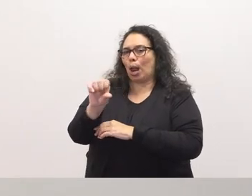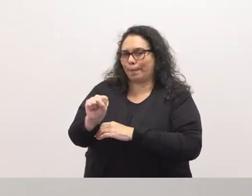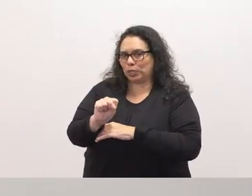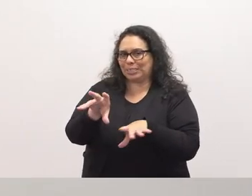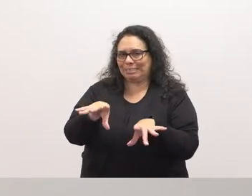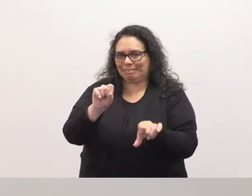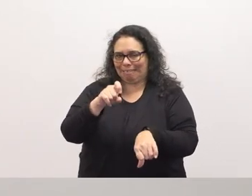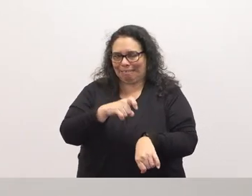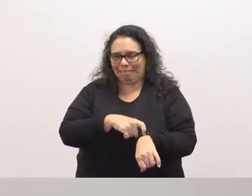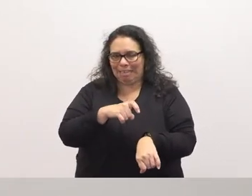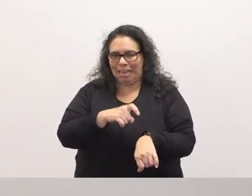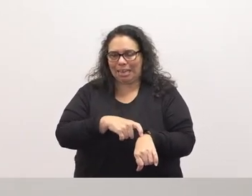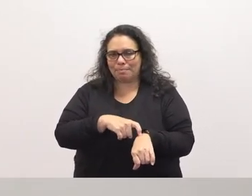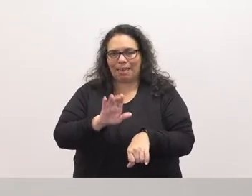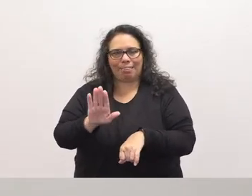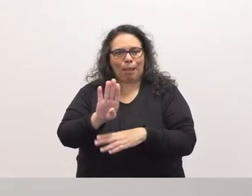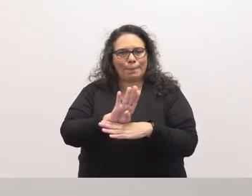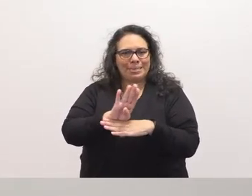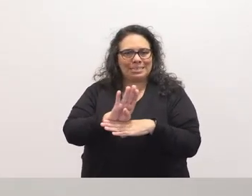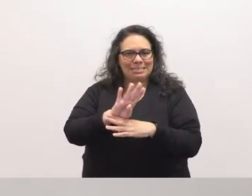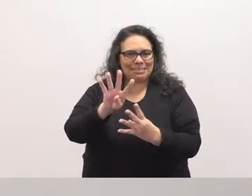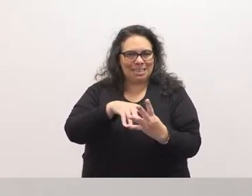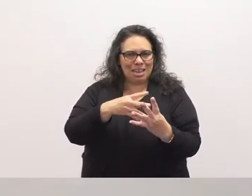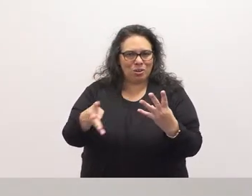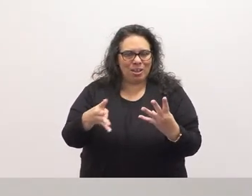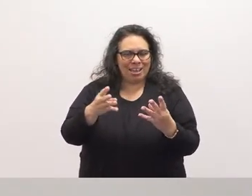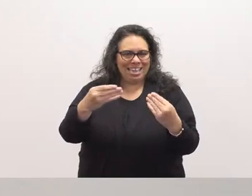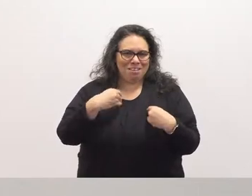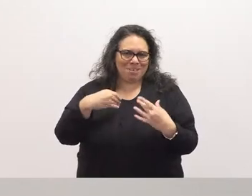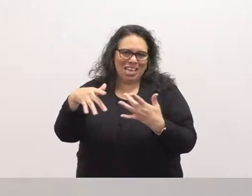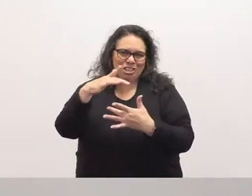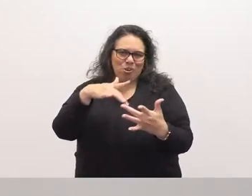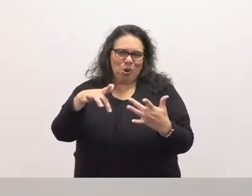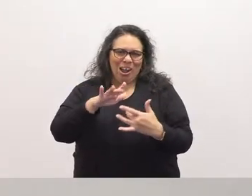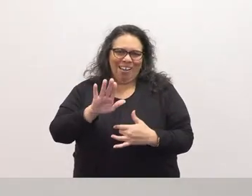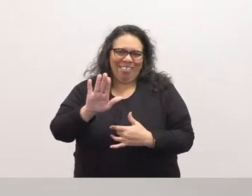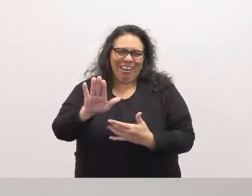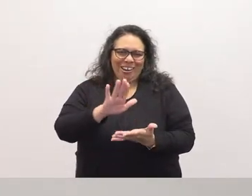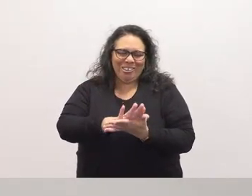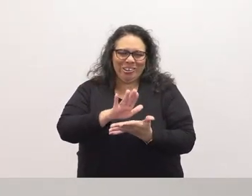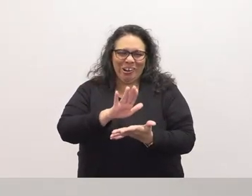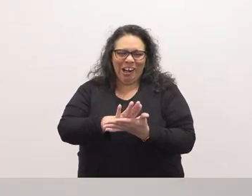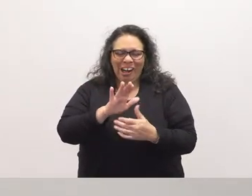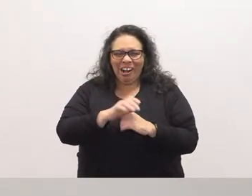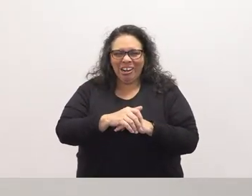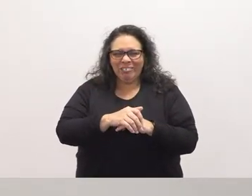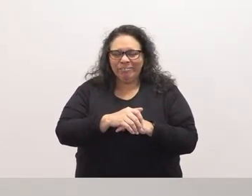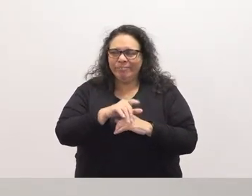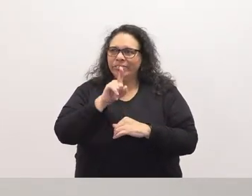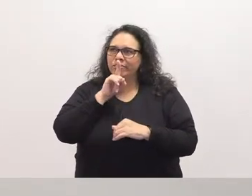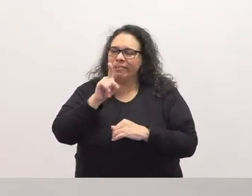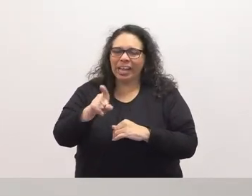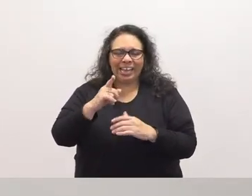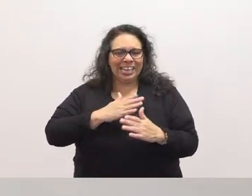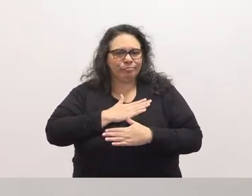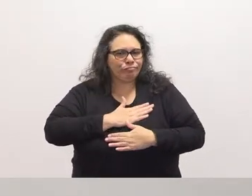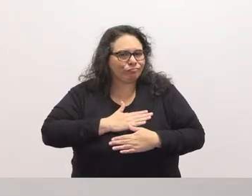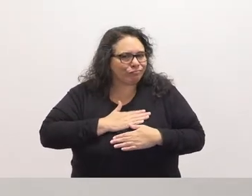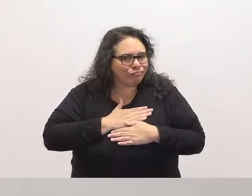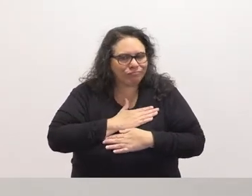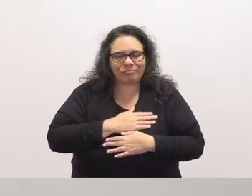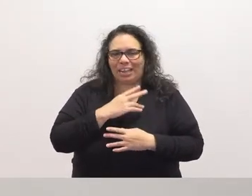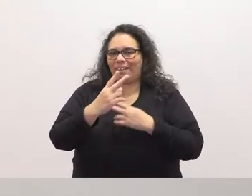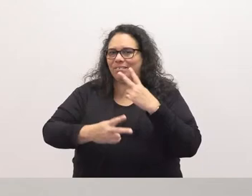off their busy schedules to give me a tour of their school. I thoroughly enjoyed visiting the